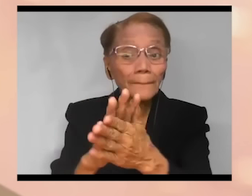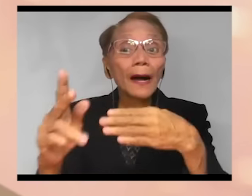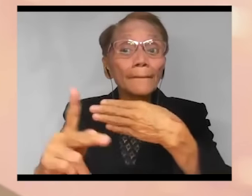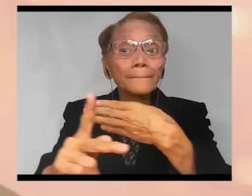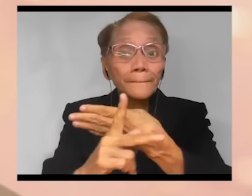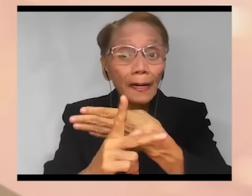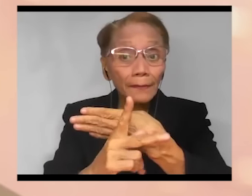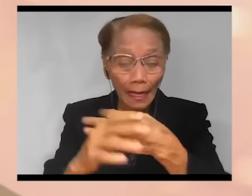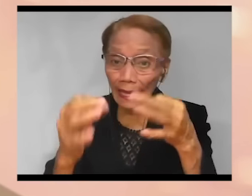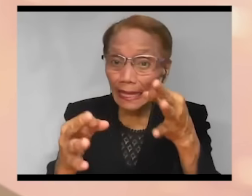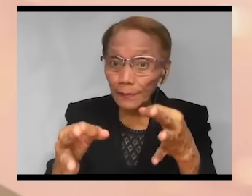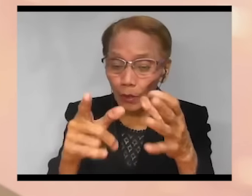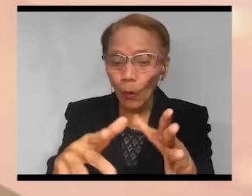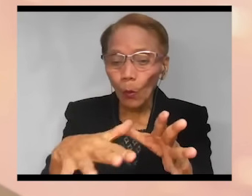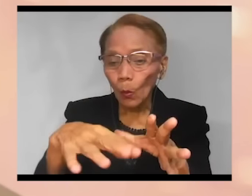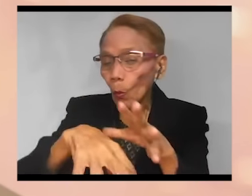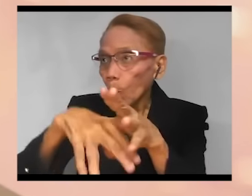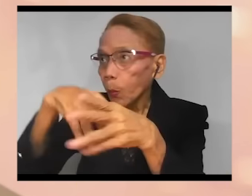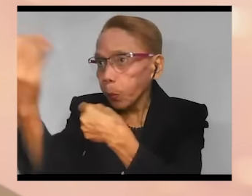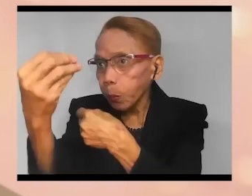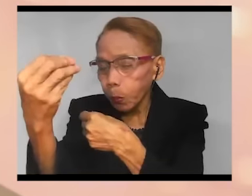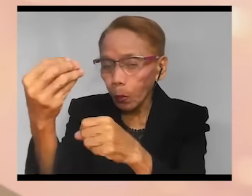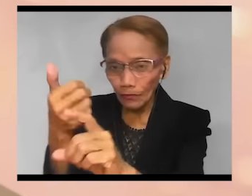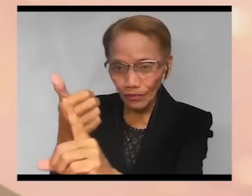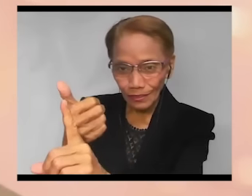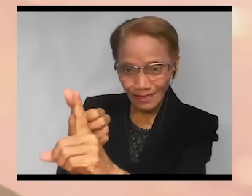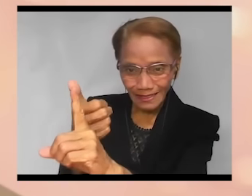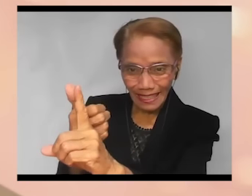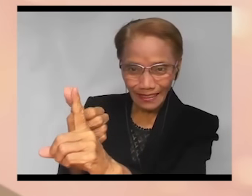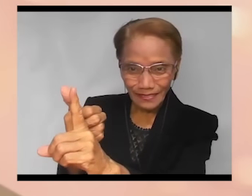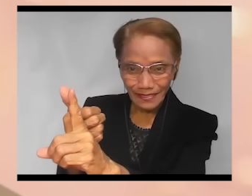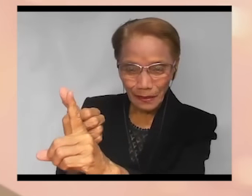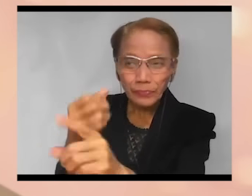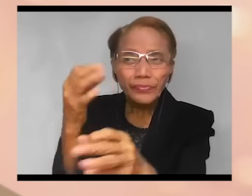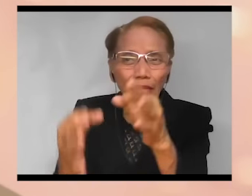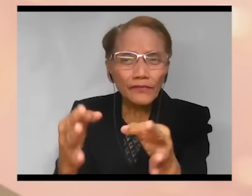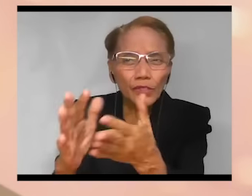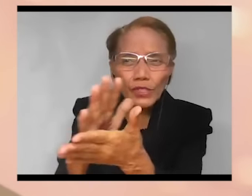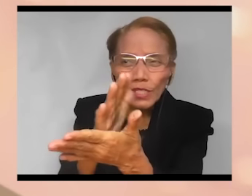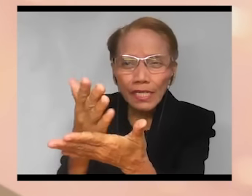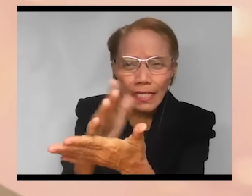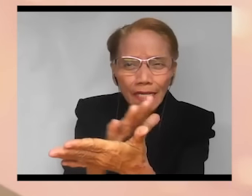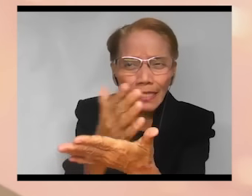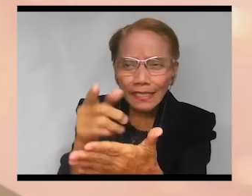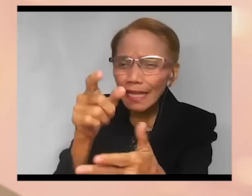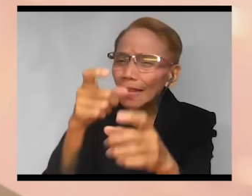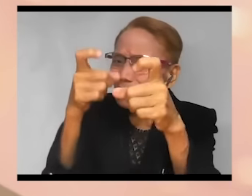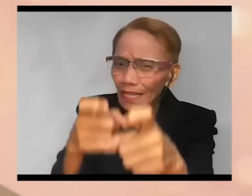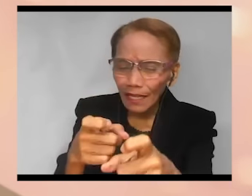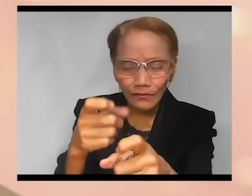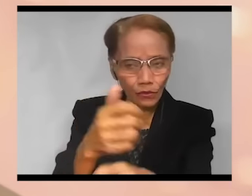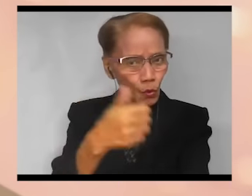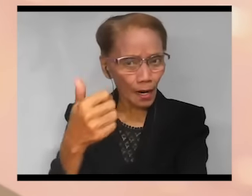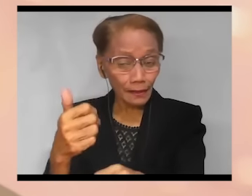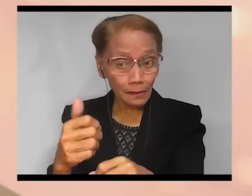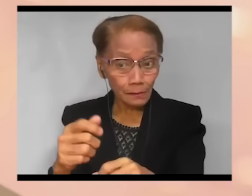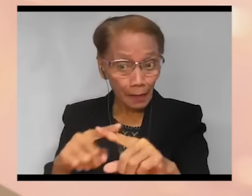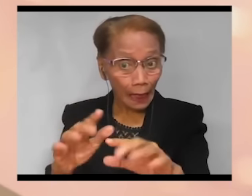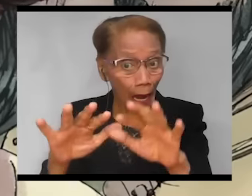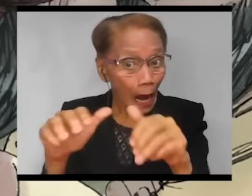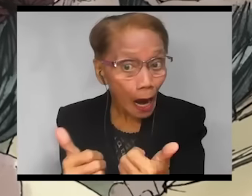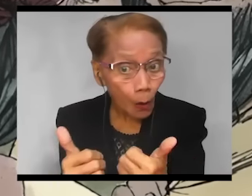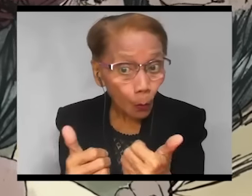if you get out of yourself, if you go out of yourself, if you share that gift to others.